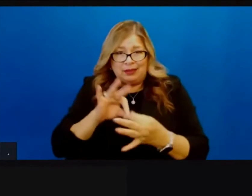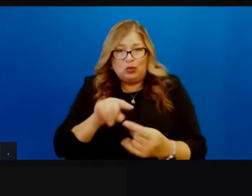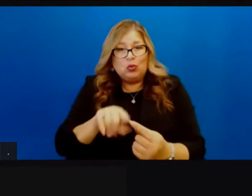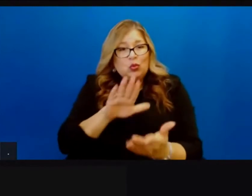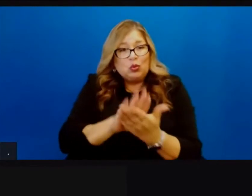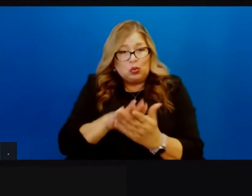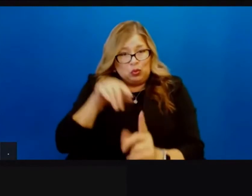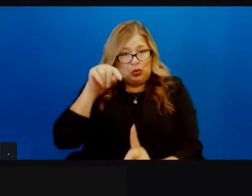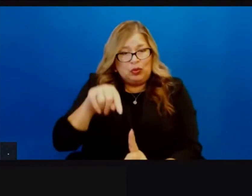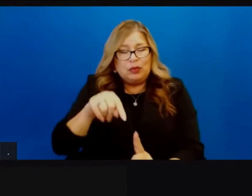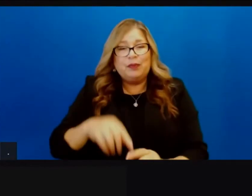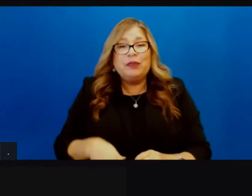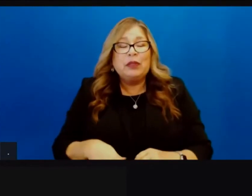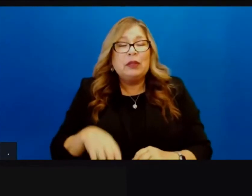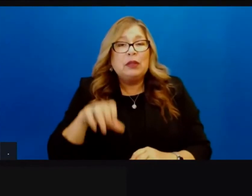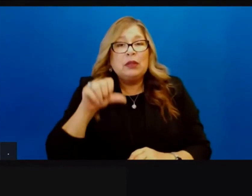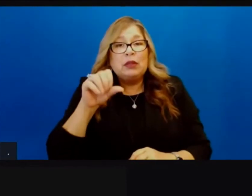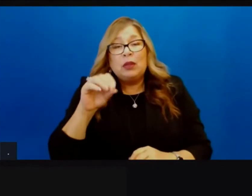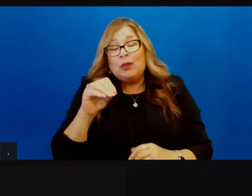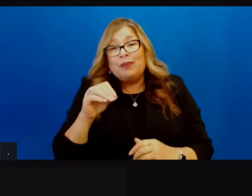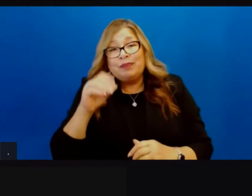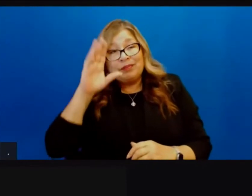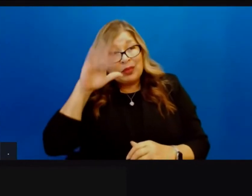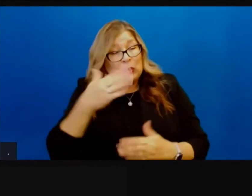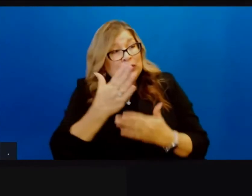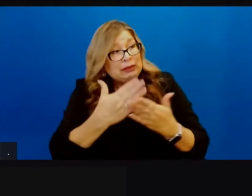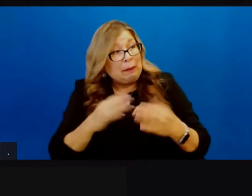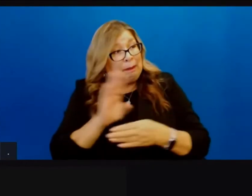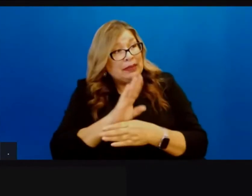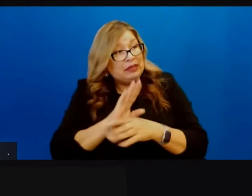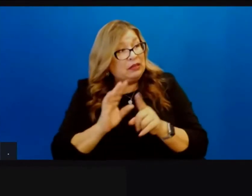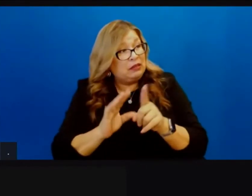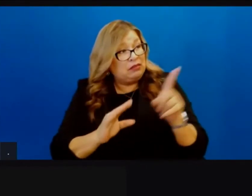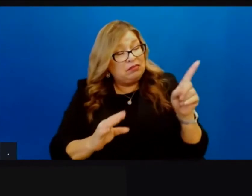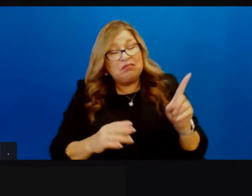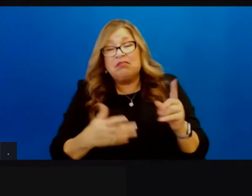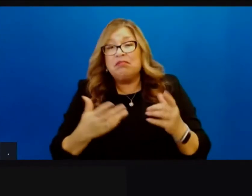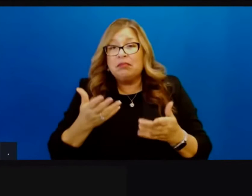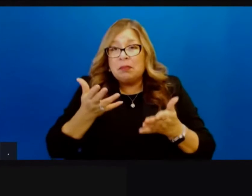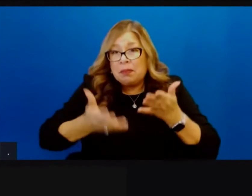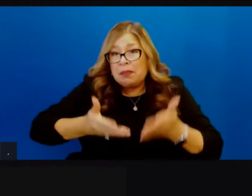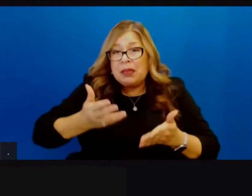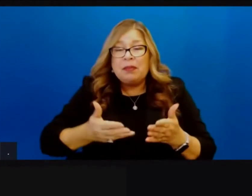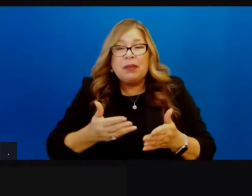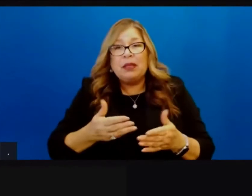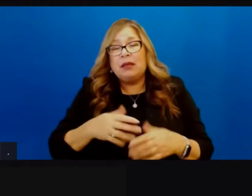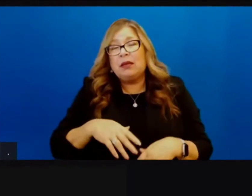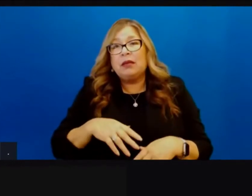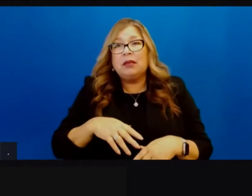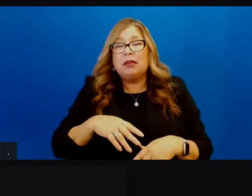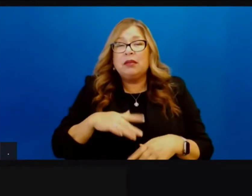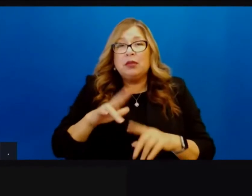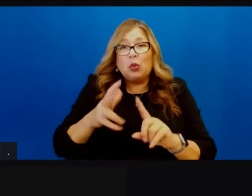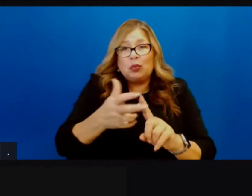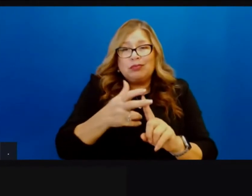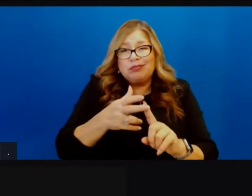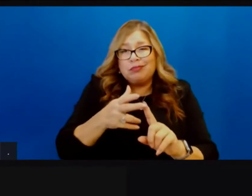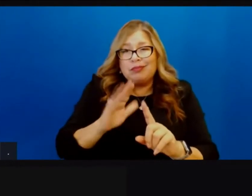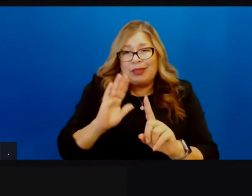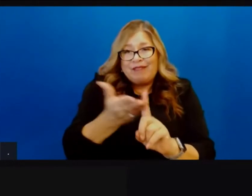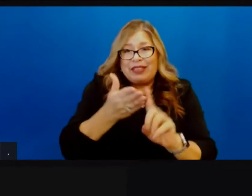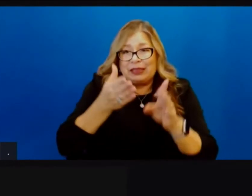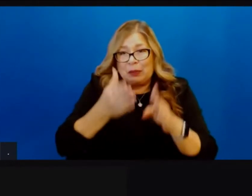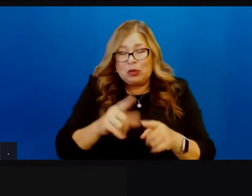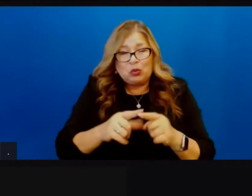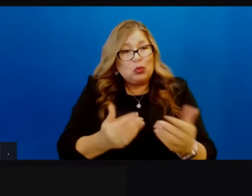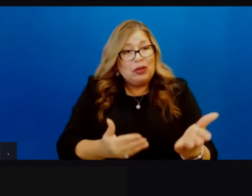idea that certain businesses that may or may not entice or recruit individuals to come in through